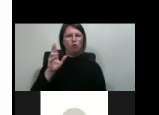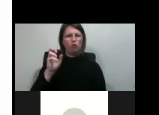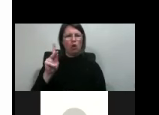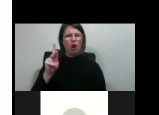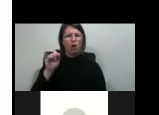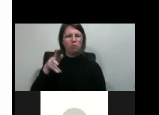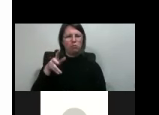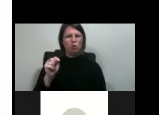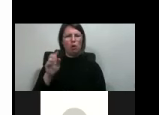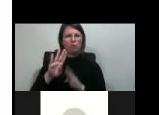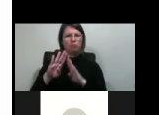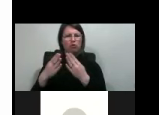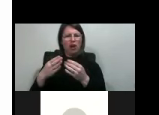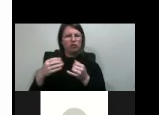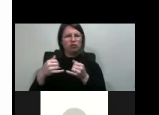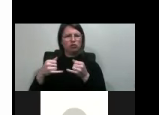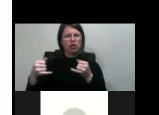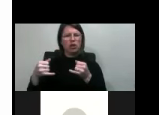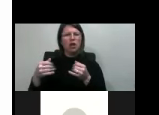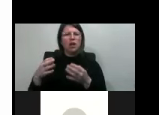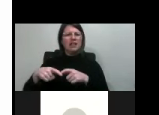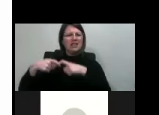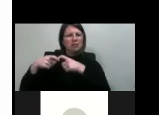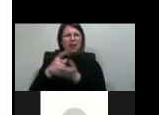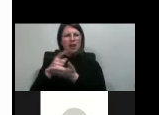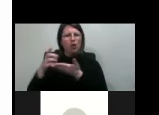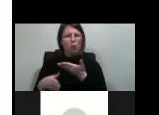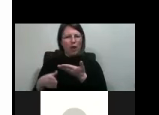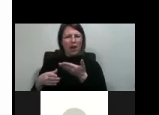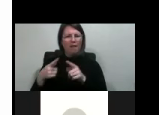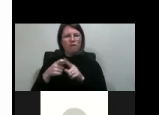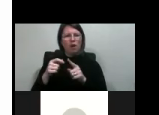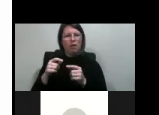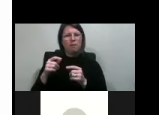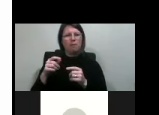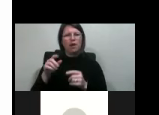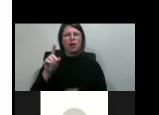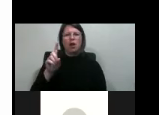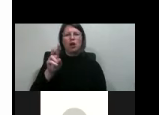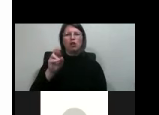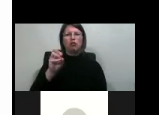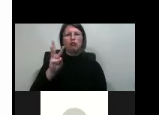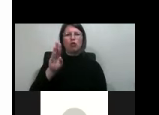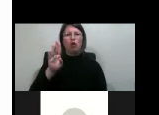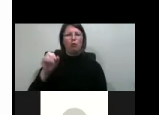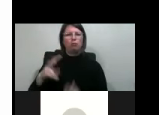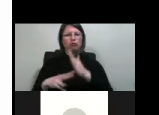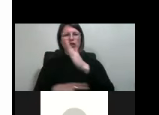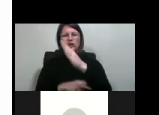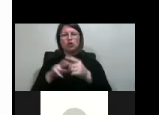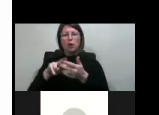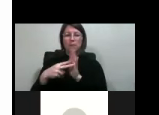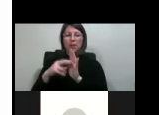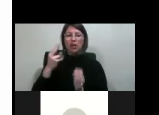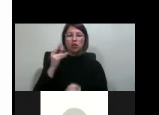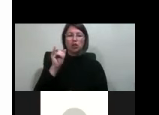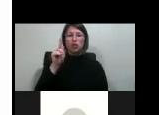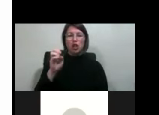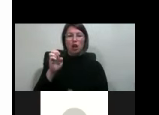on the weekends for the Gloucester Drawbridge. And so basically it's a shuttle bus running the entire length of the Rockport